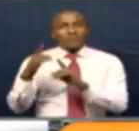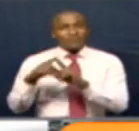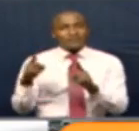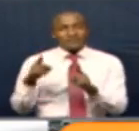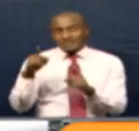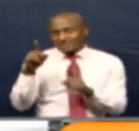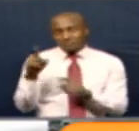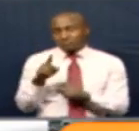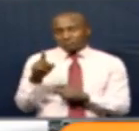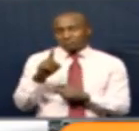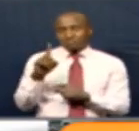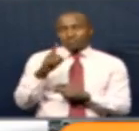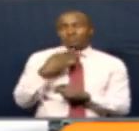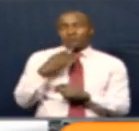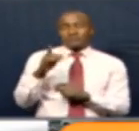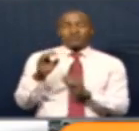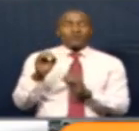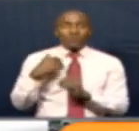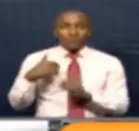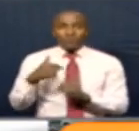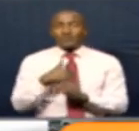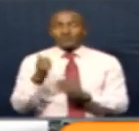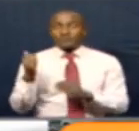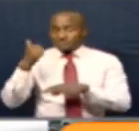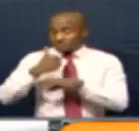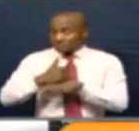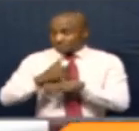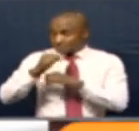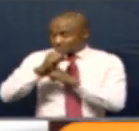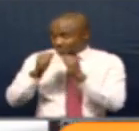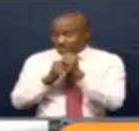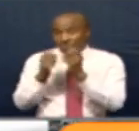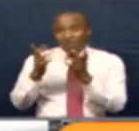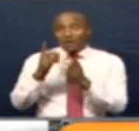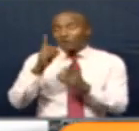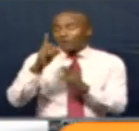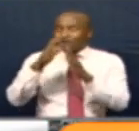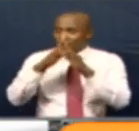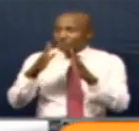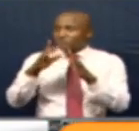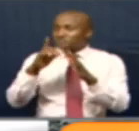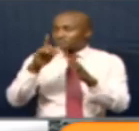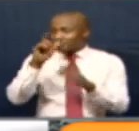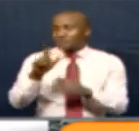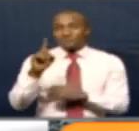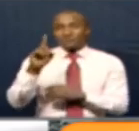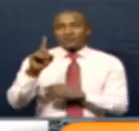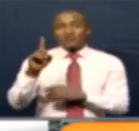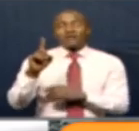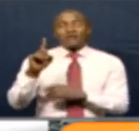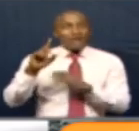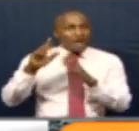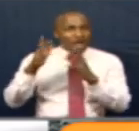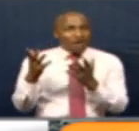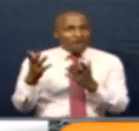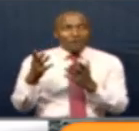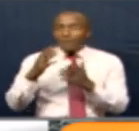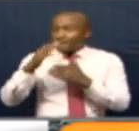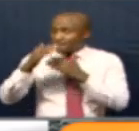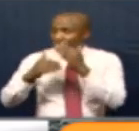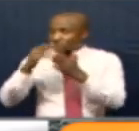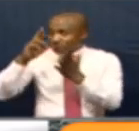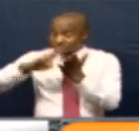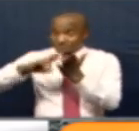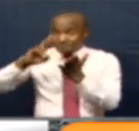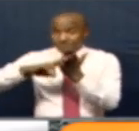reverse of what we want. So we have set up a structure whereby it is one household, one house. And the way we're going to do it is that the whole process of